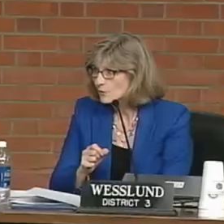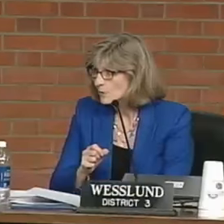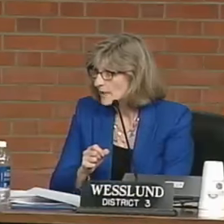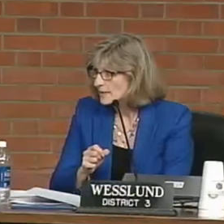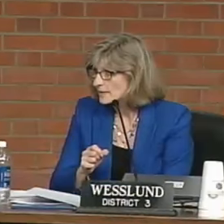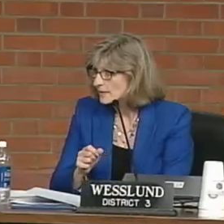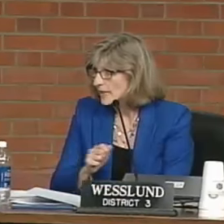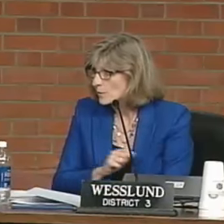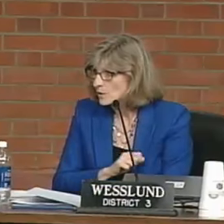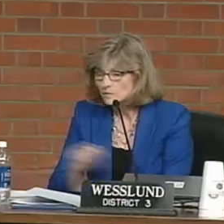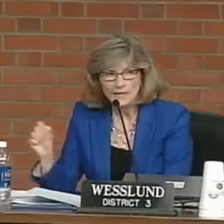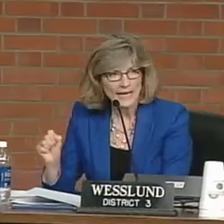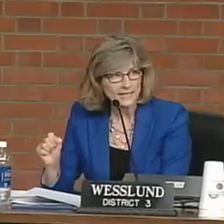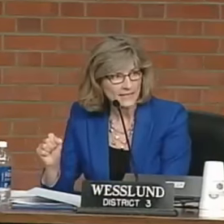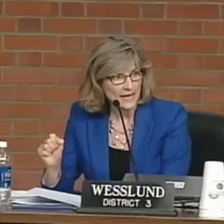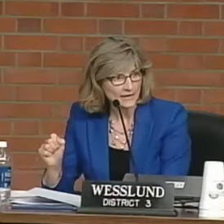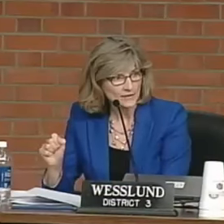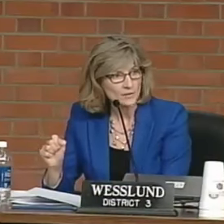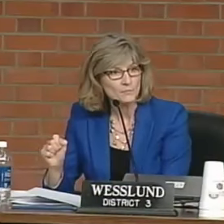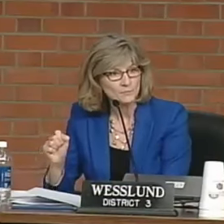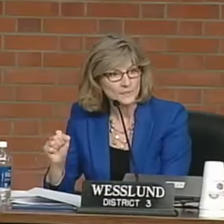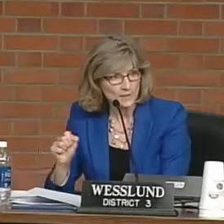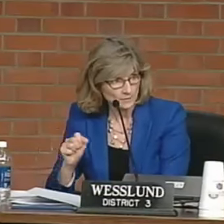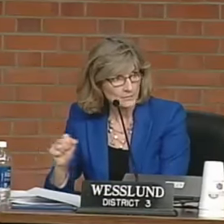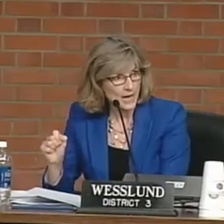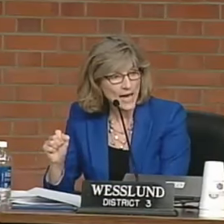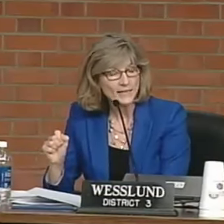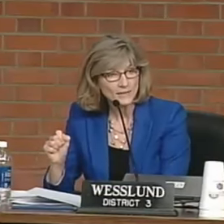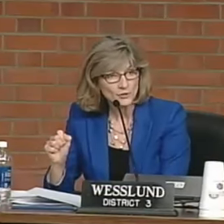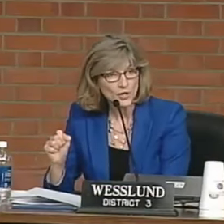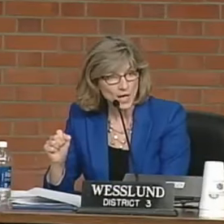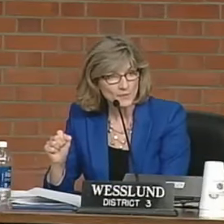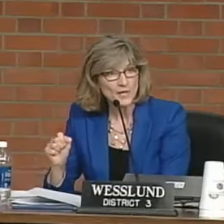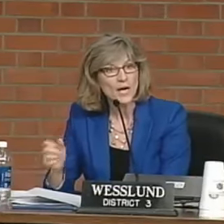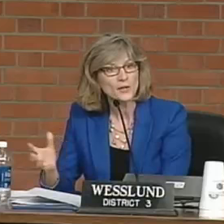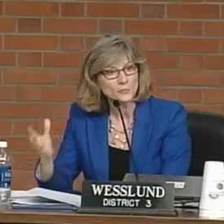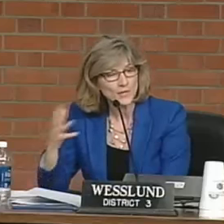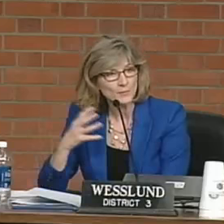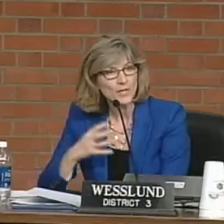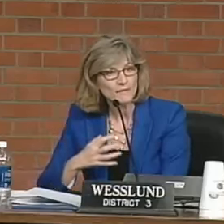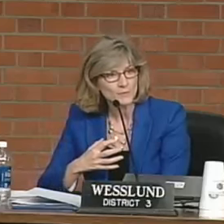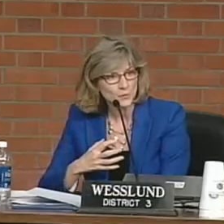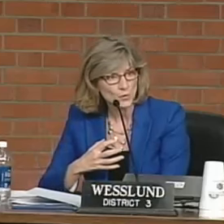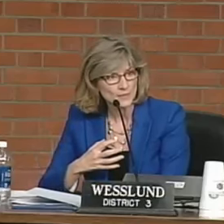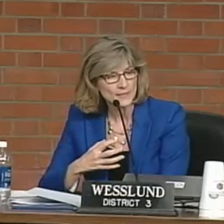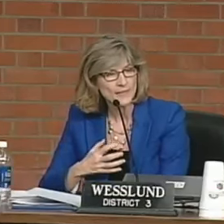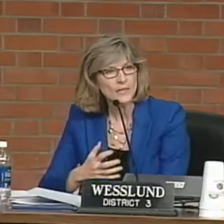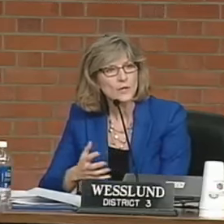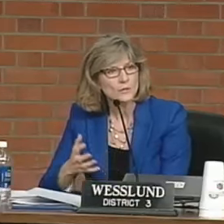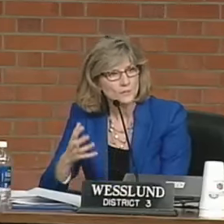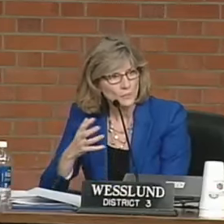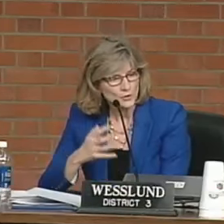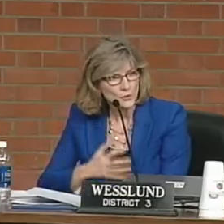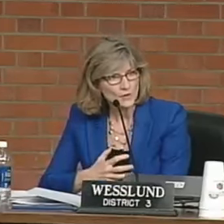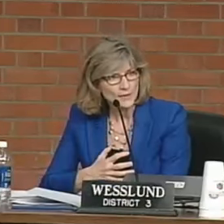last two or three weeks, that were X'd out. High-level jobs, other people have absorbed it. We're doing things